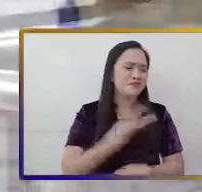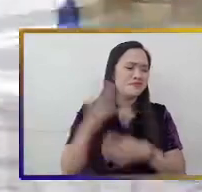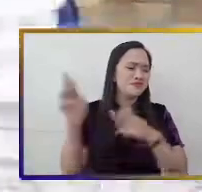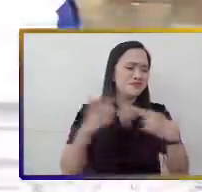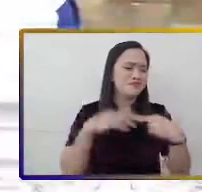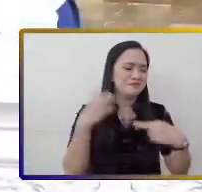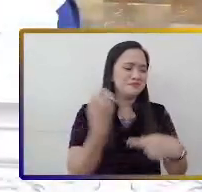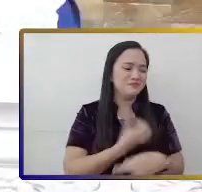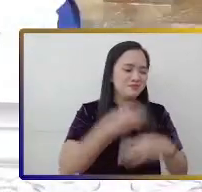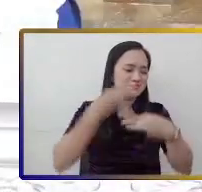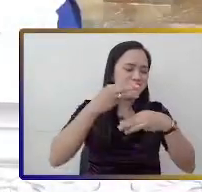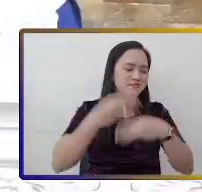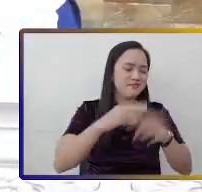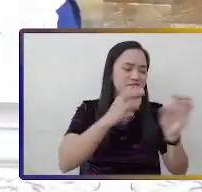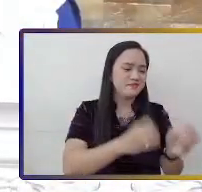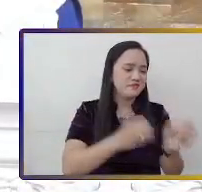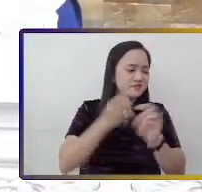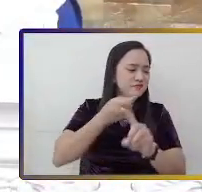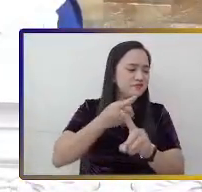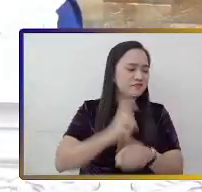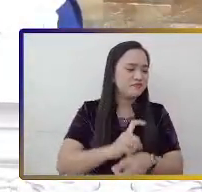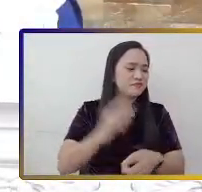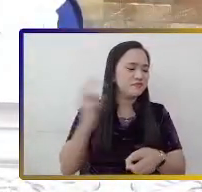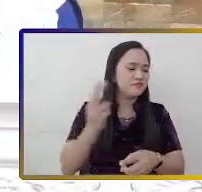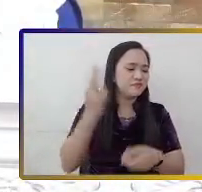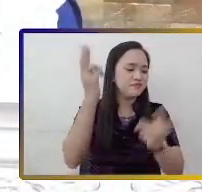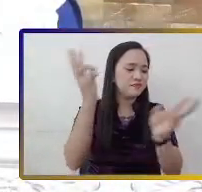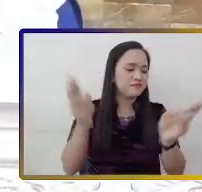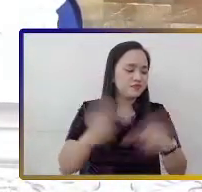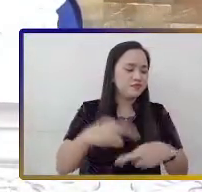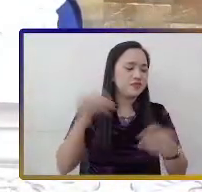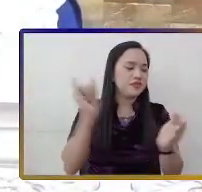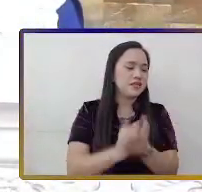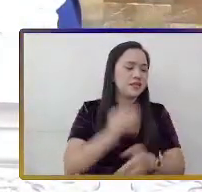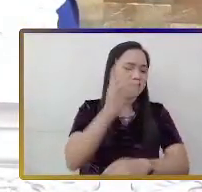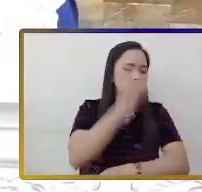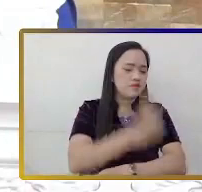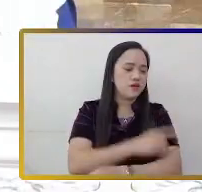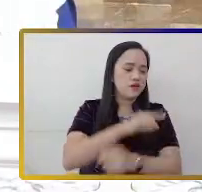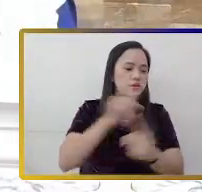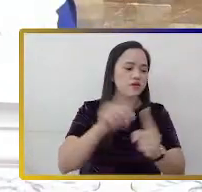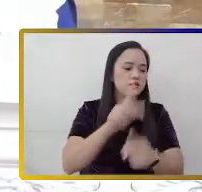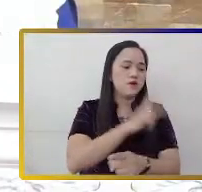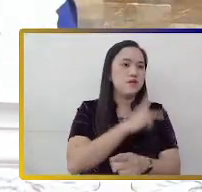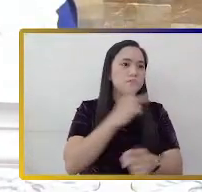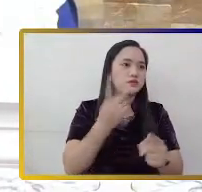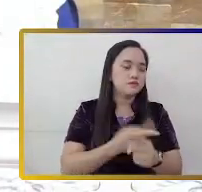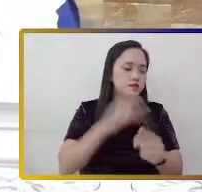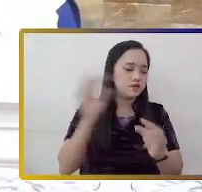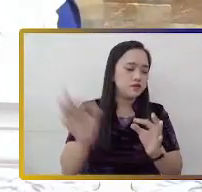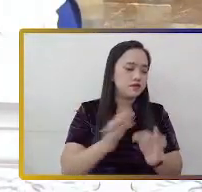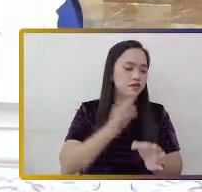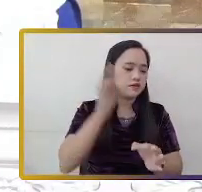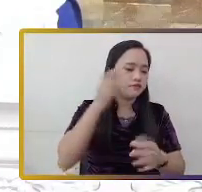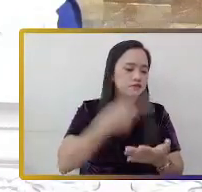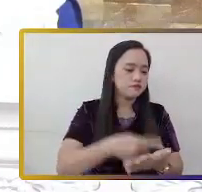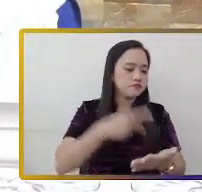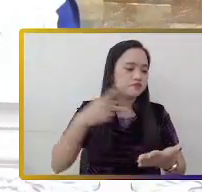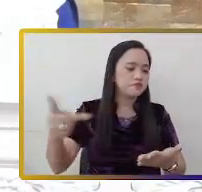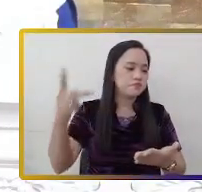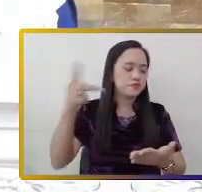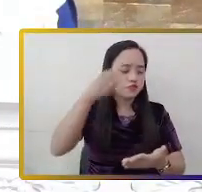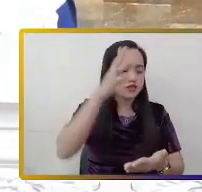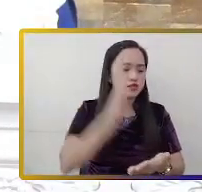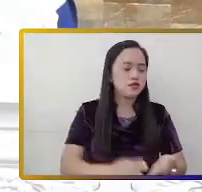We receive our marching orders from the upper room that day, when the power of his spirit fell and raised